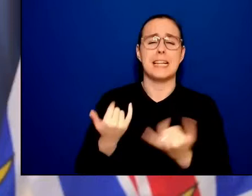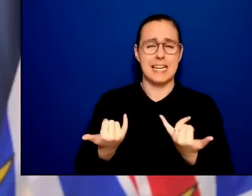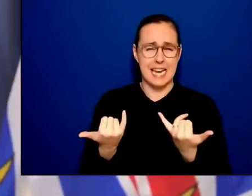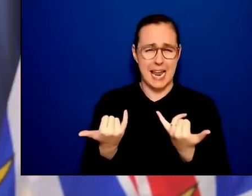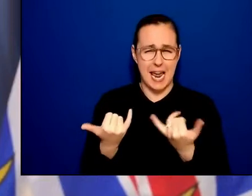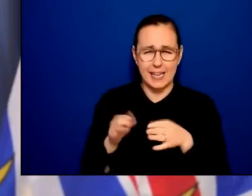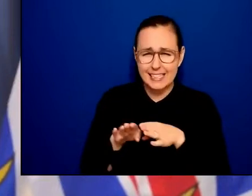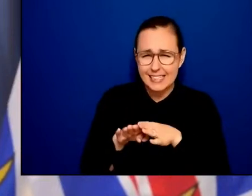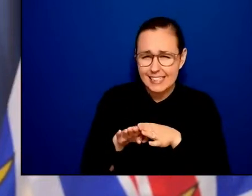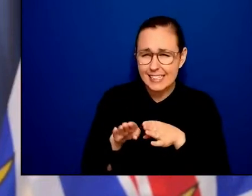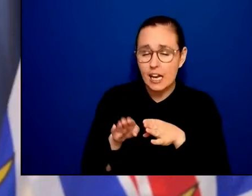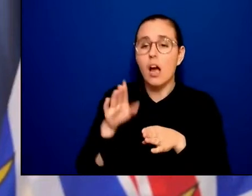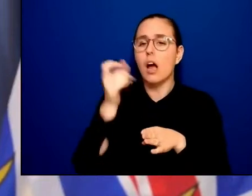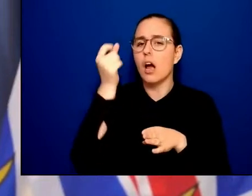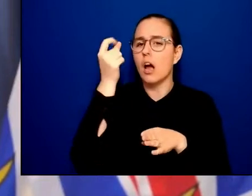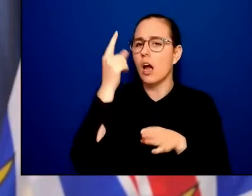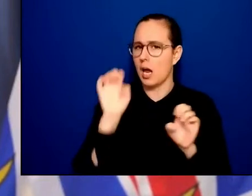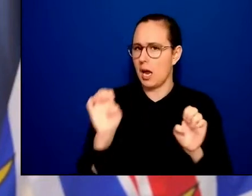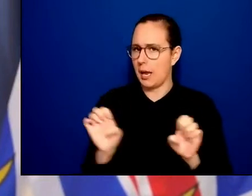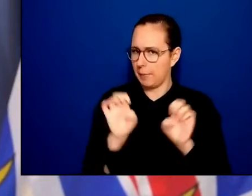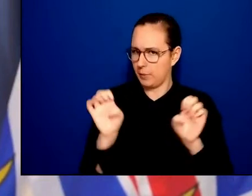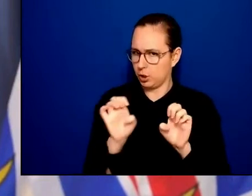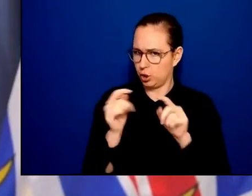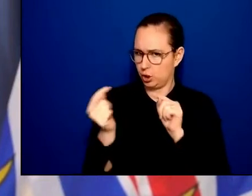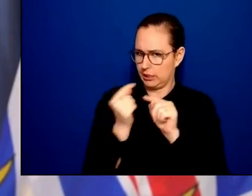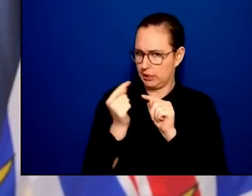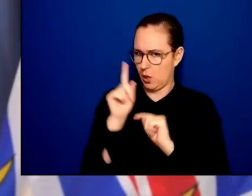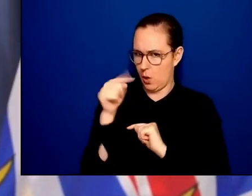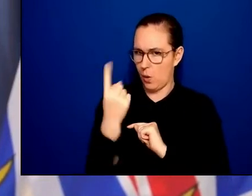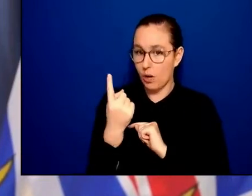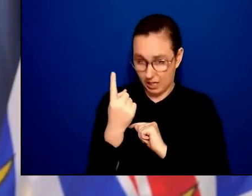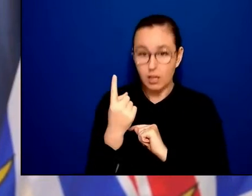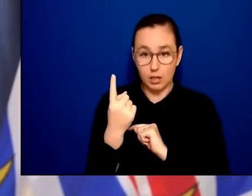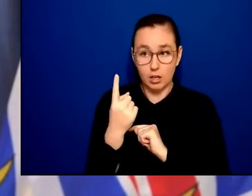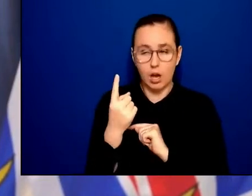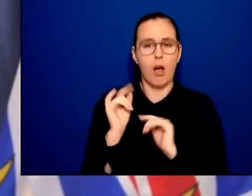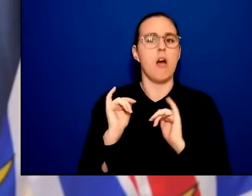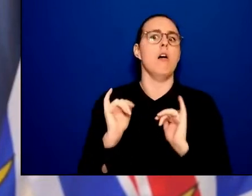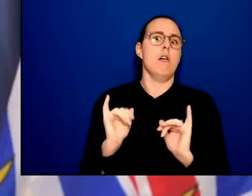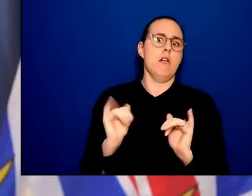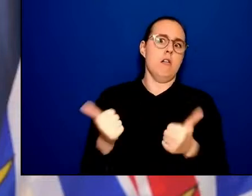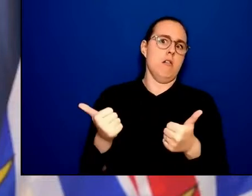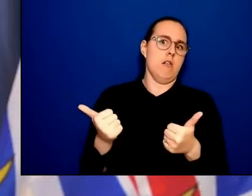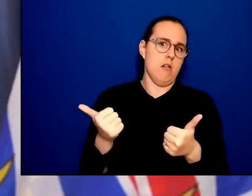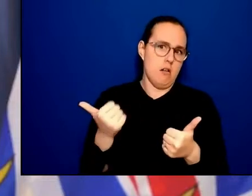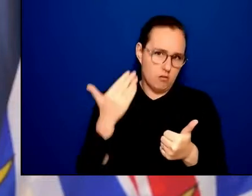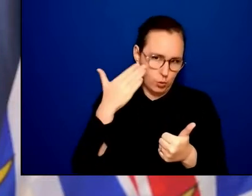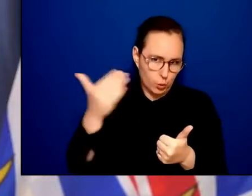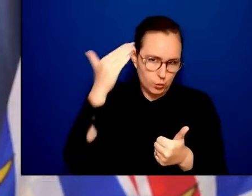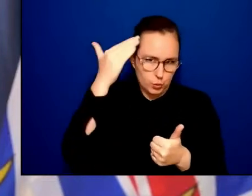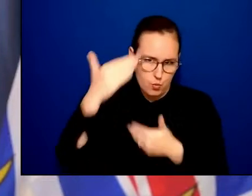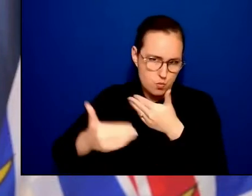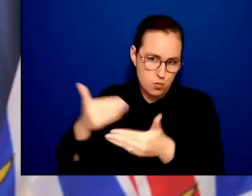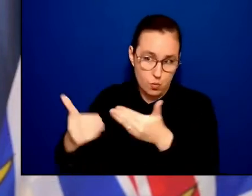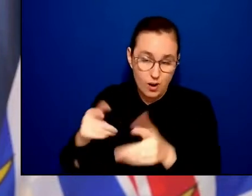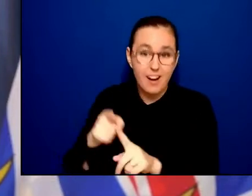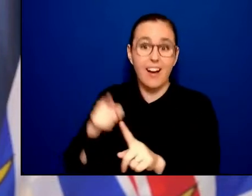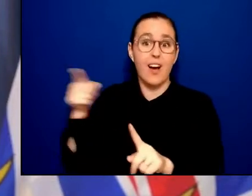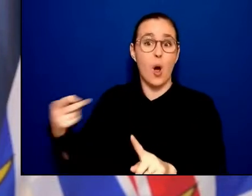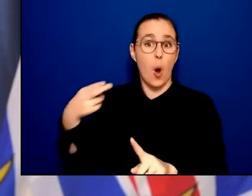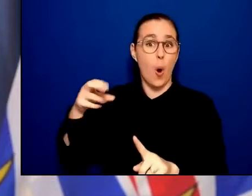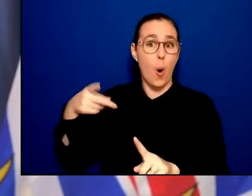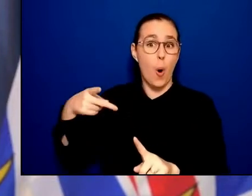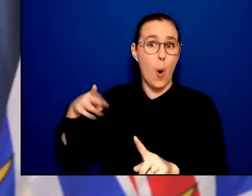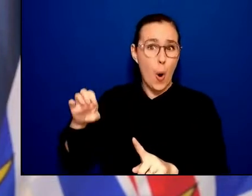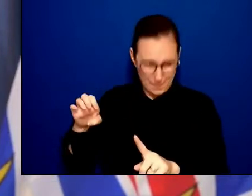Hope, and we hope to have access by late afternoon today. Another priority is regaining